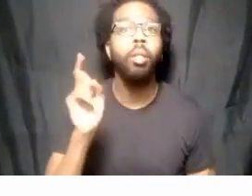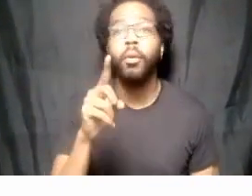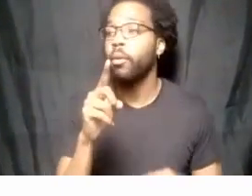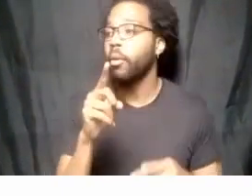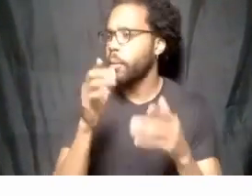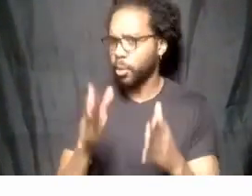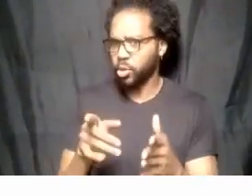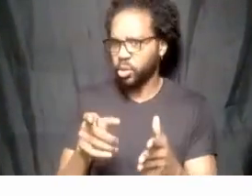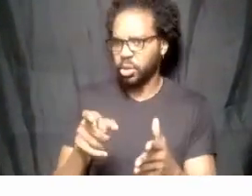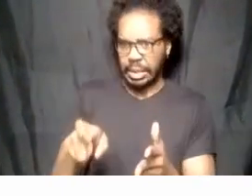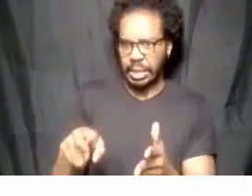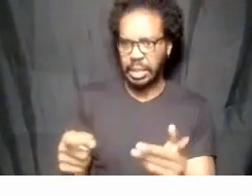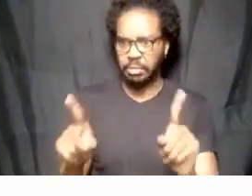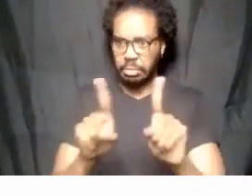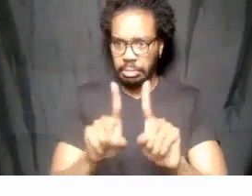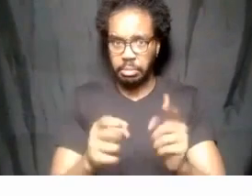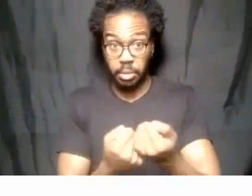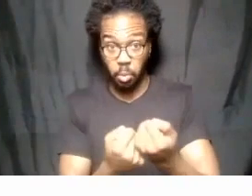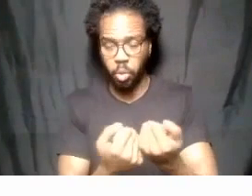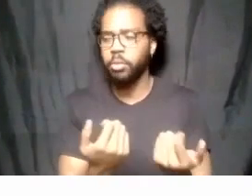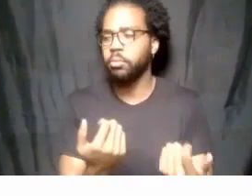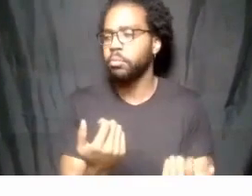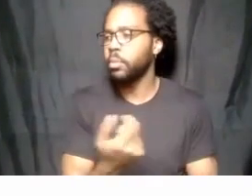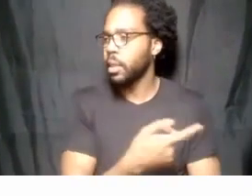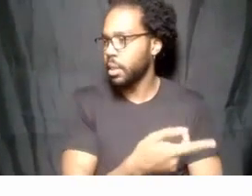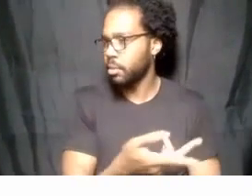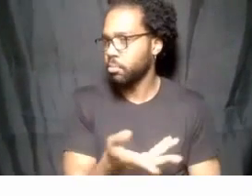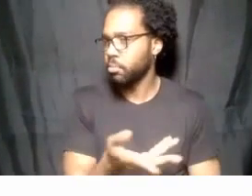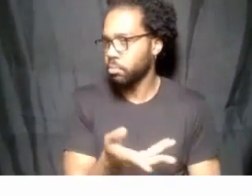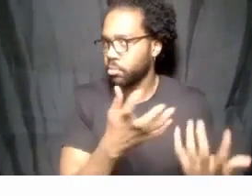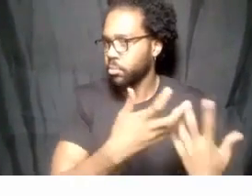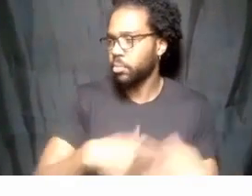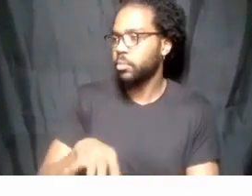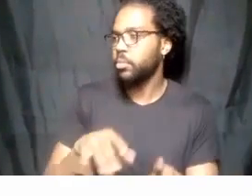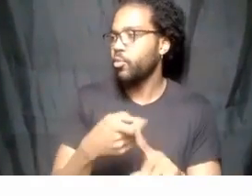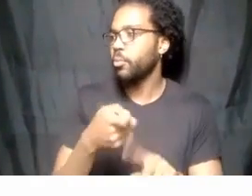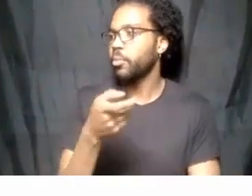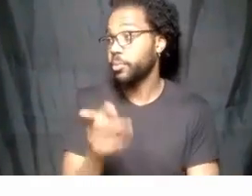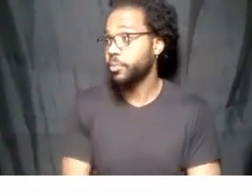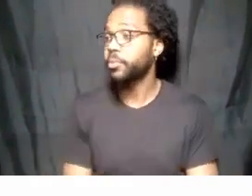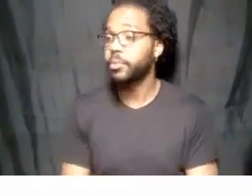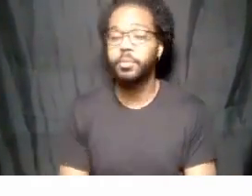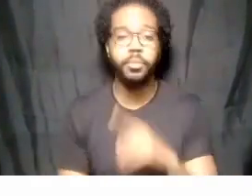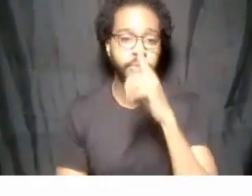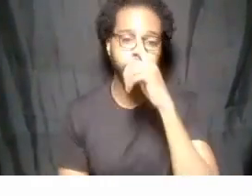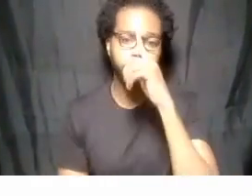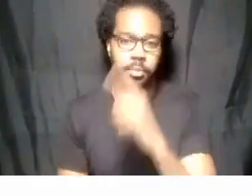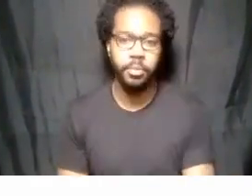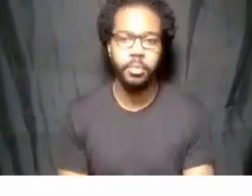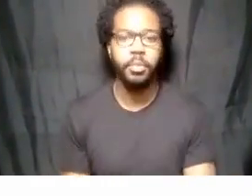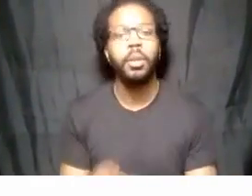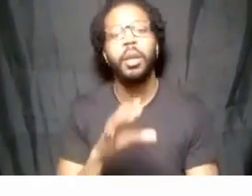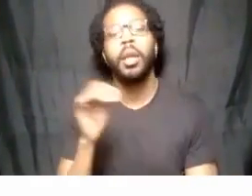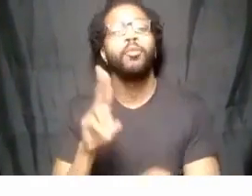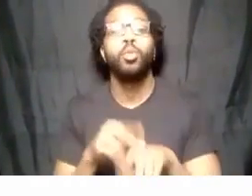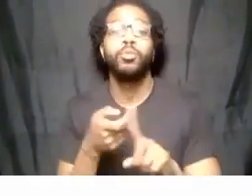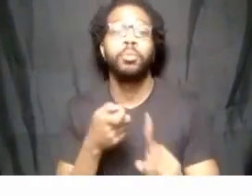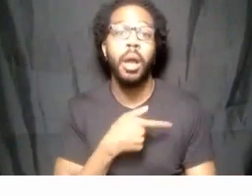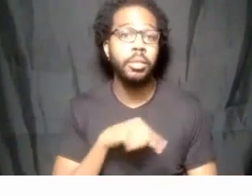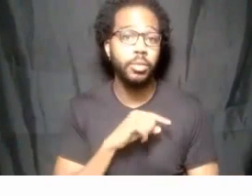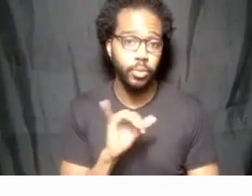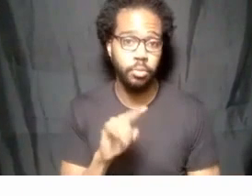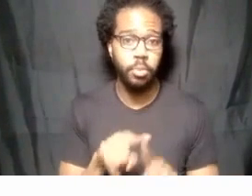requires this kind of support, that they could get that assistance from you. And of course, from us, but